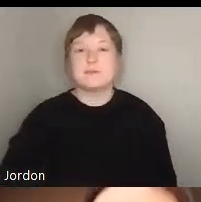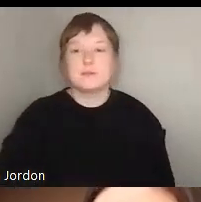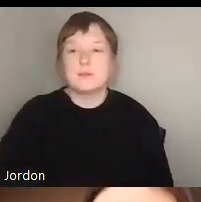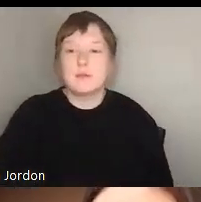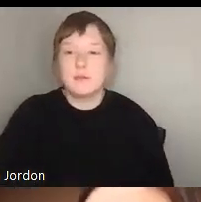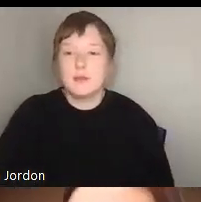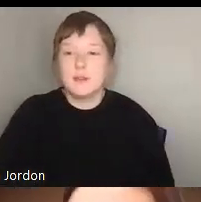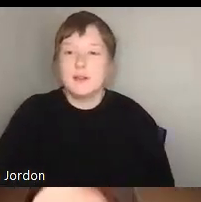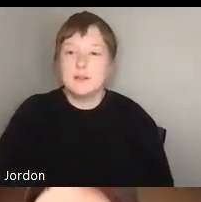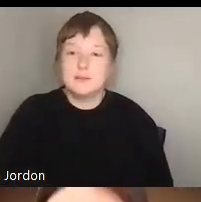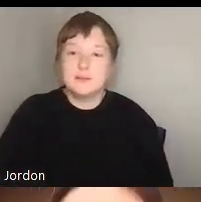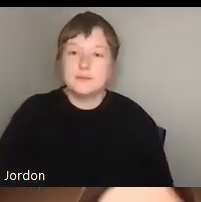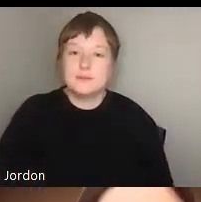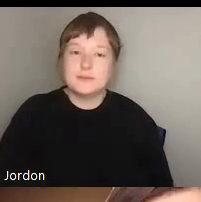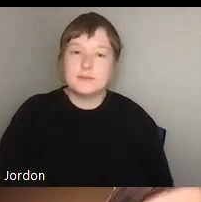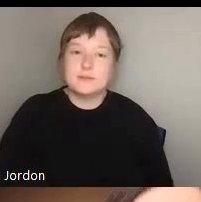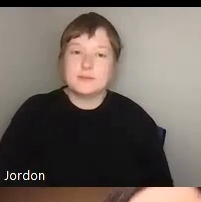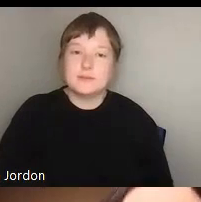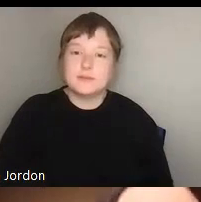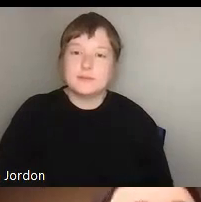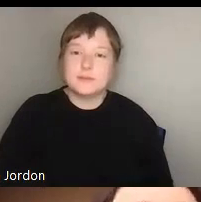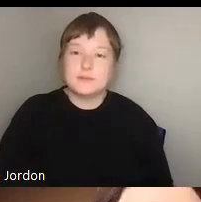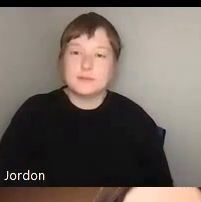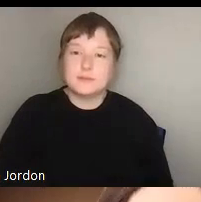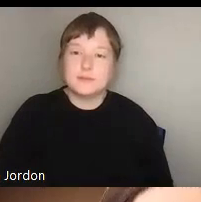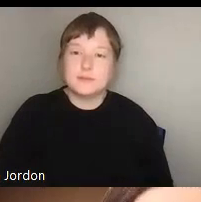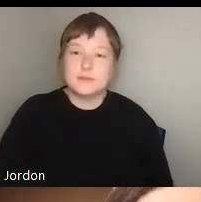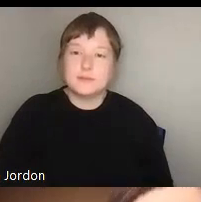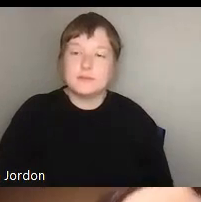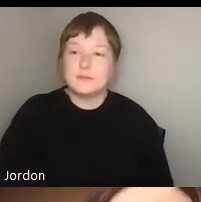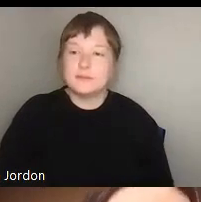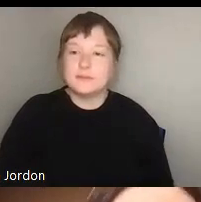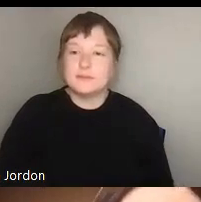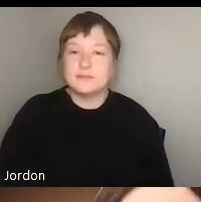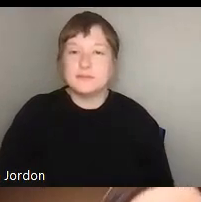Thanks for joining the discussion. Thanks, Carla. Let's see.